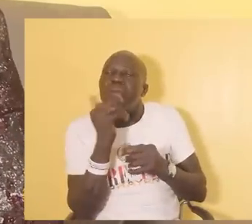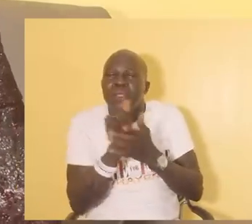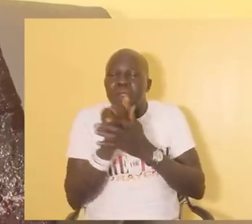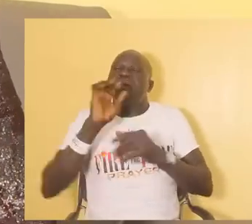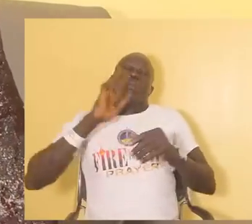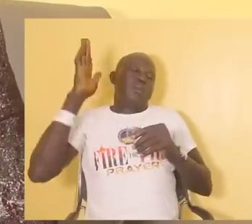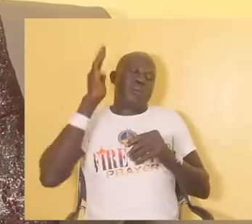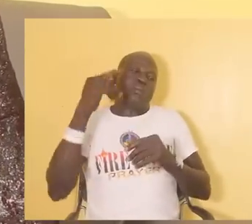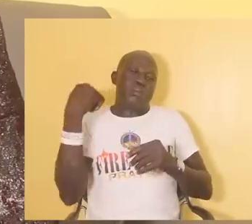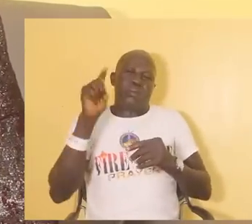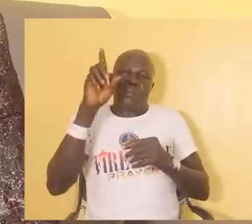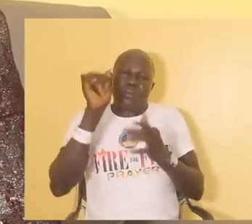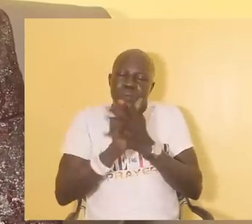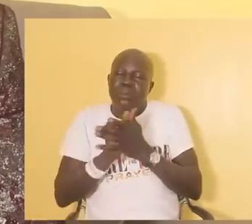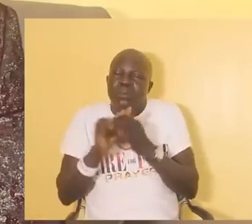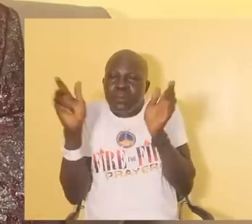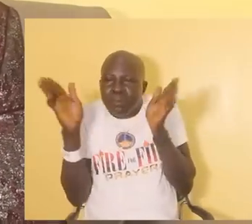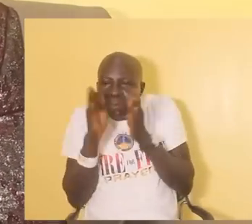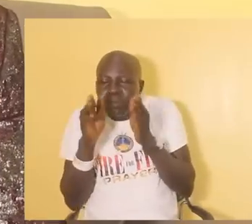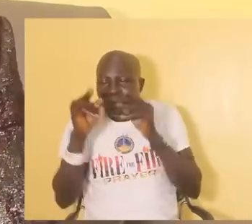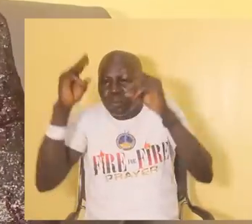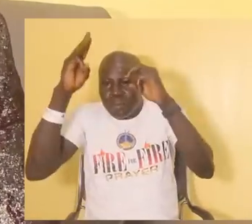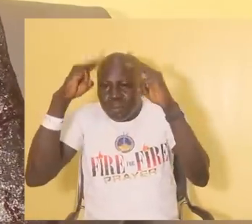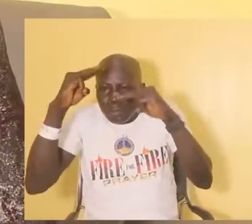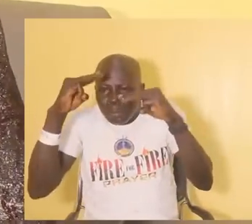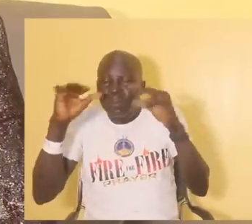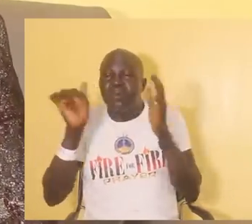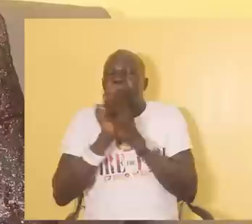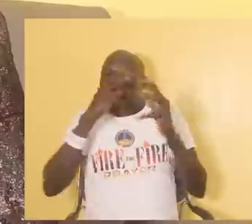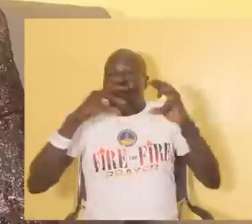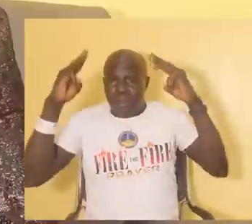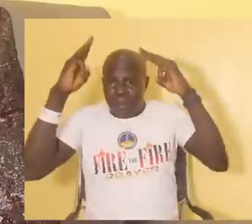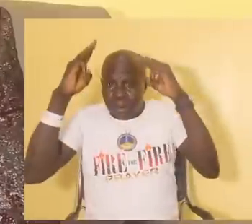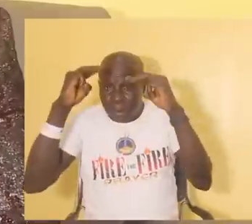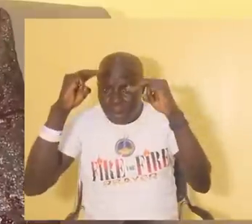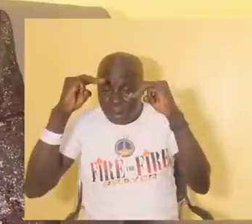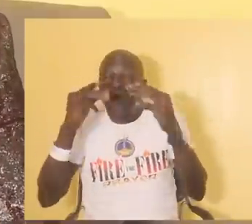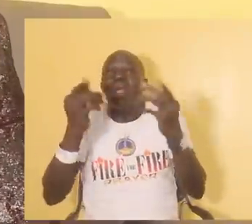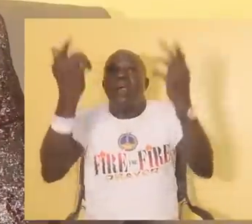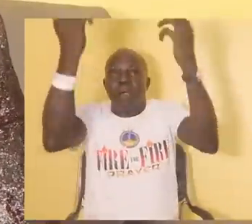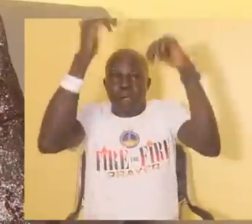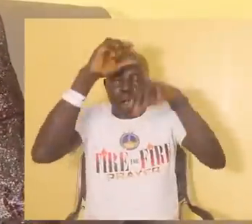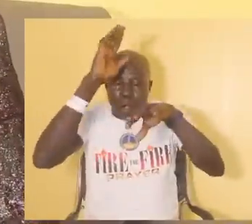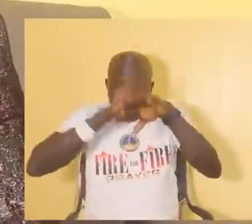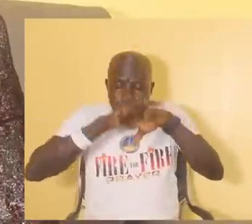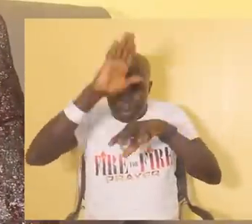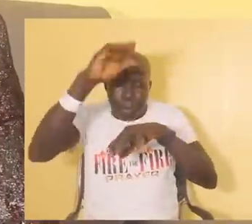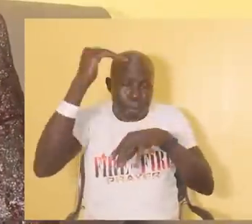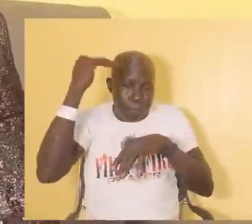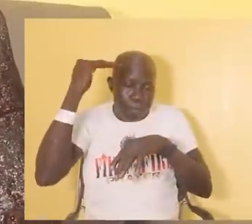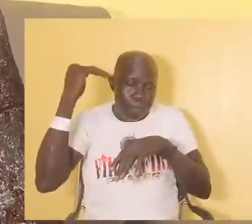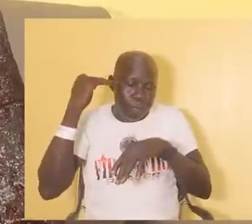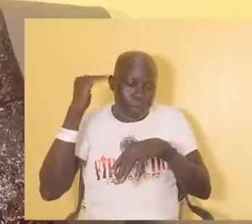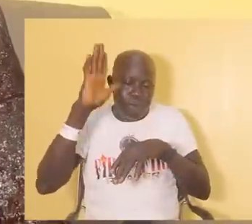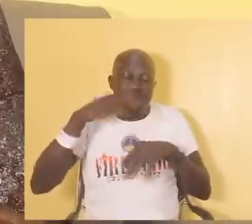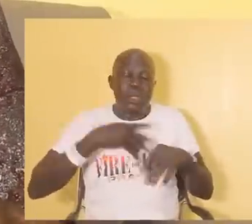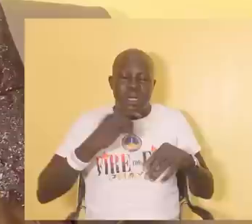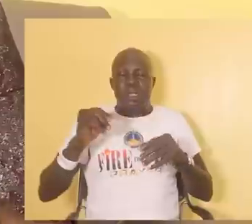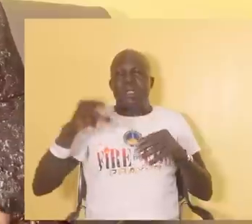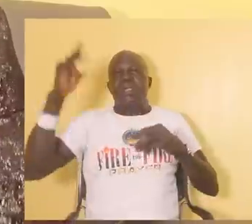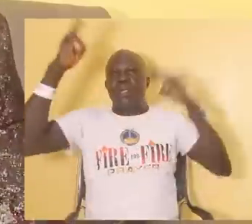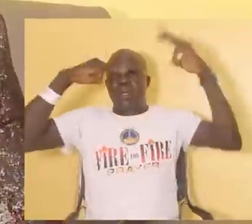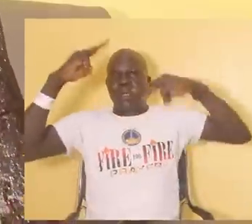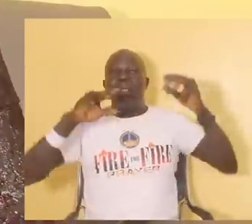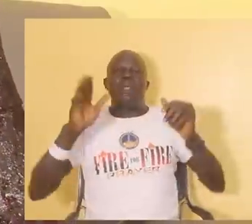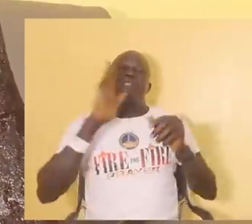wíní. Is the one that will be like small rain. Òun ló máa dà bí ìrì. Like dew. Òun ló máa kán sórí ẹ bí ìbí òjò. Drop on you like rain. A dẹ̀